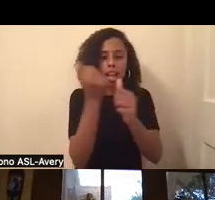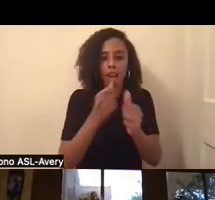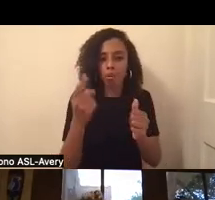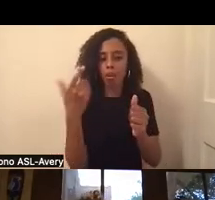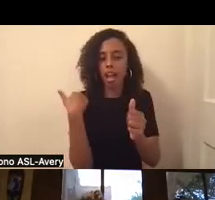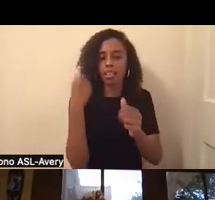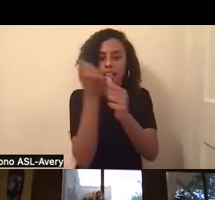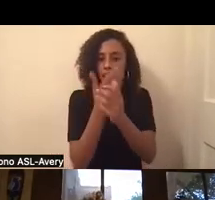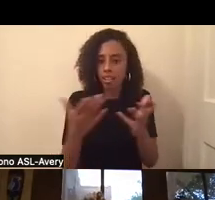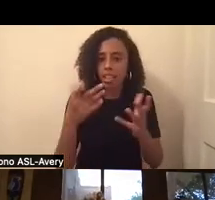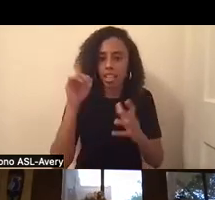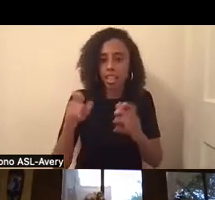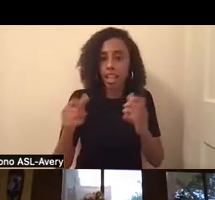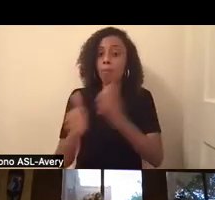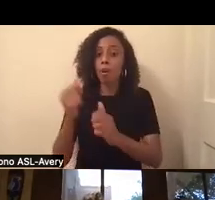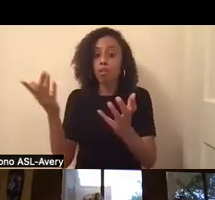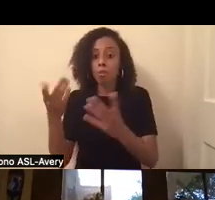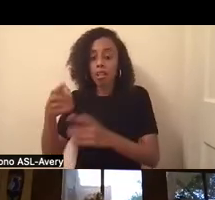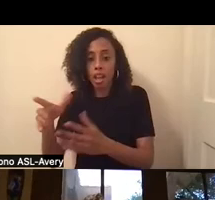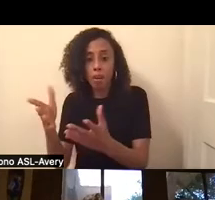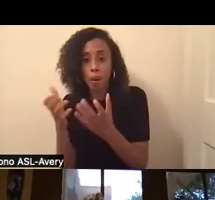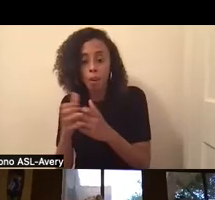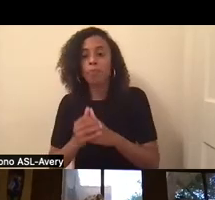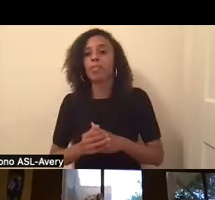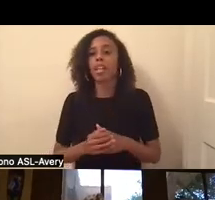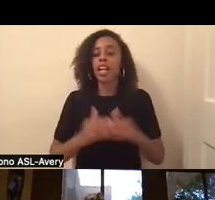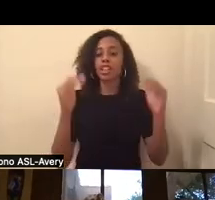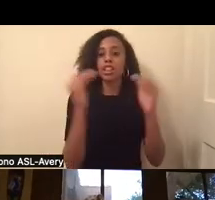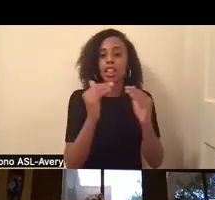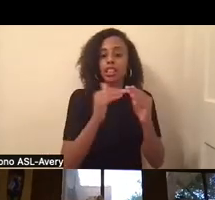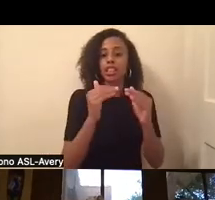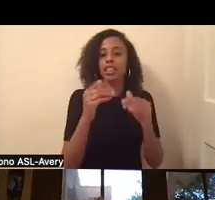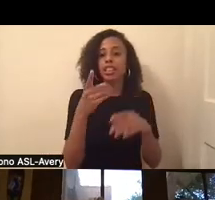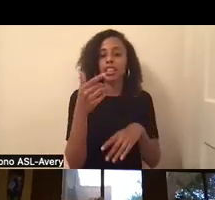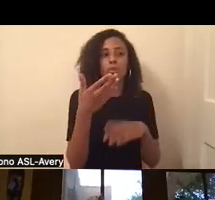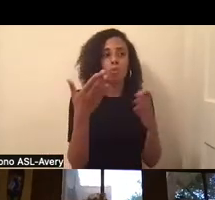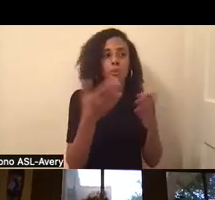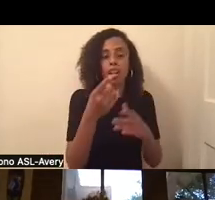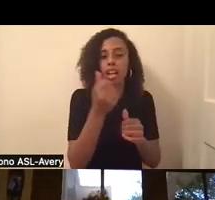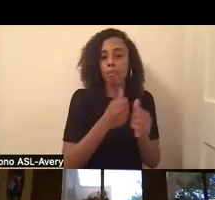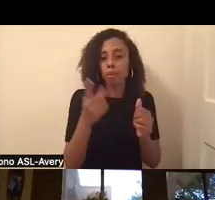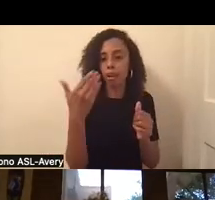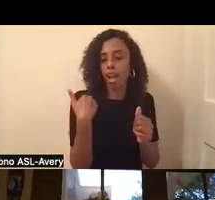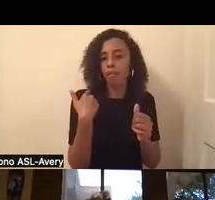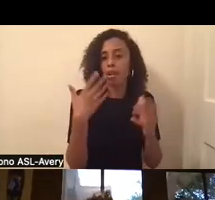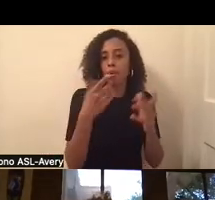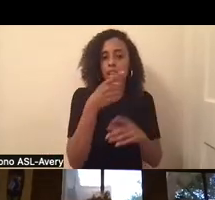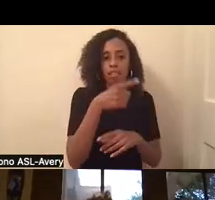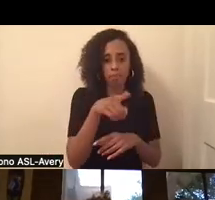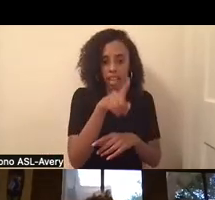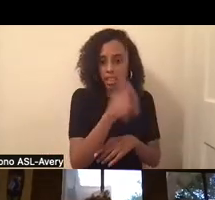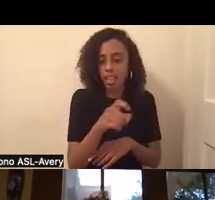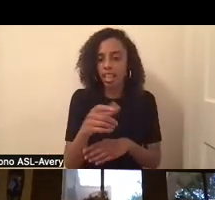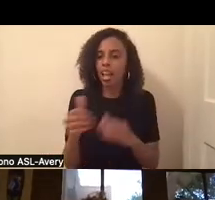and most of what they want, right? Justice is everyone having all of what they need and most of what they want. And what